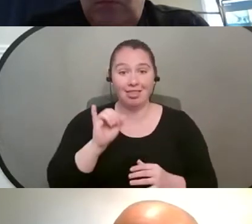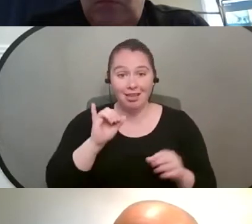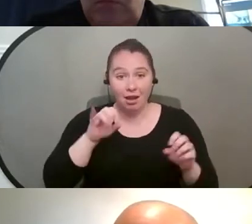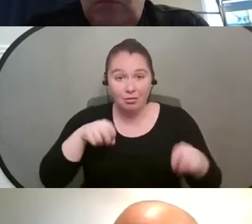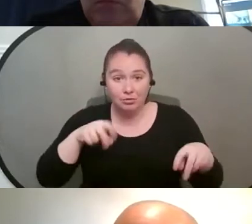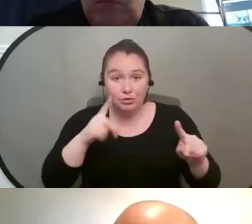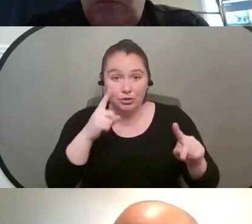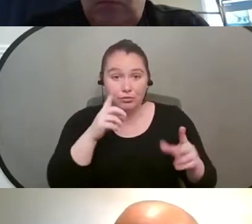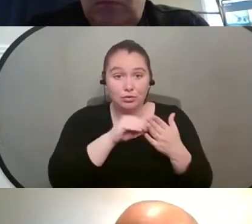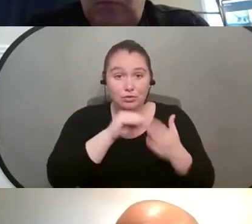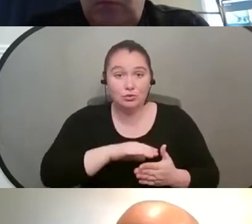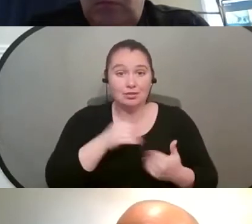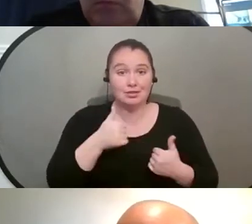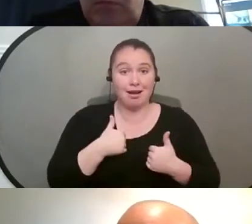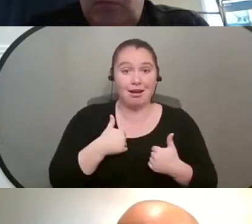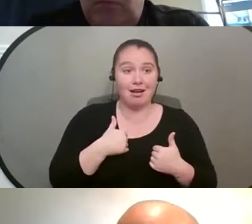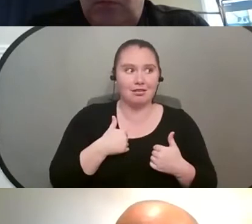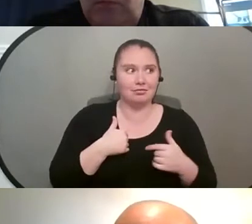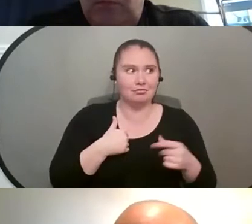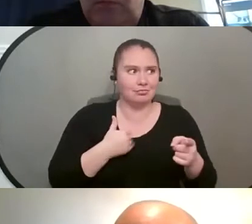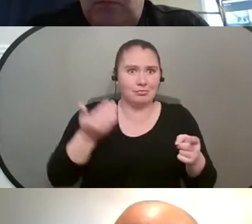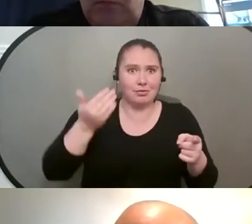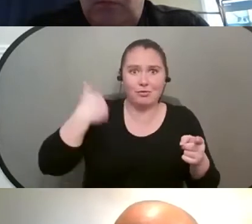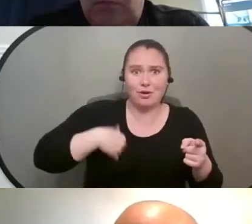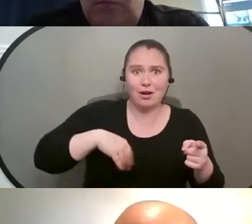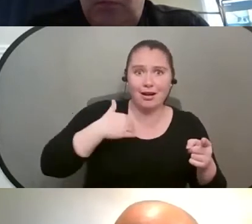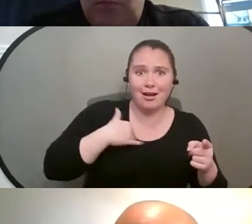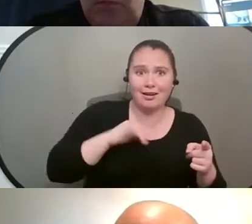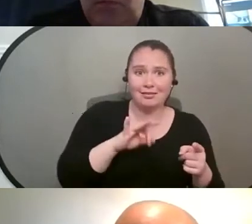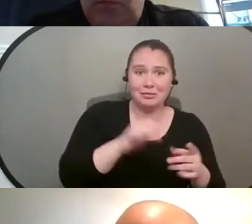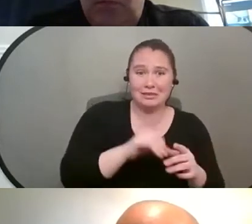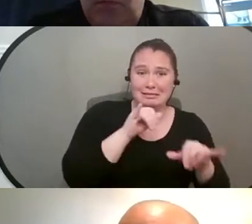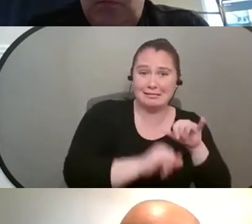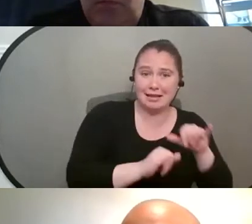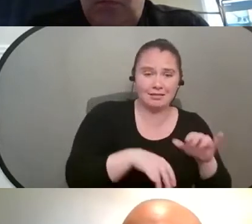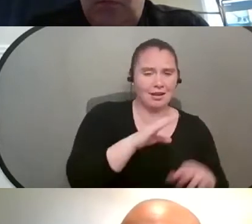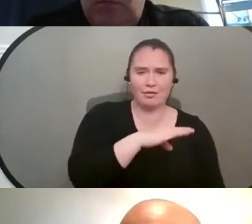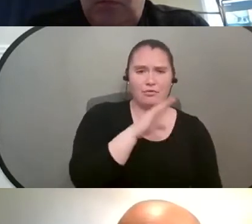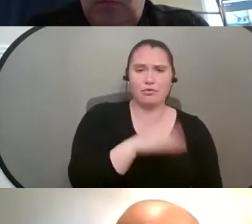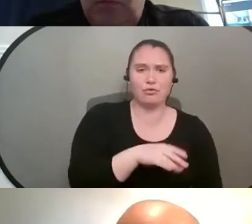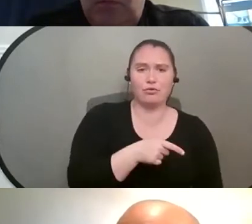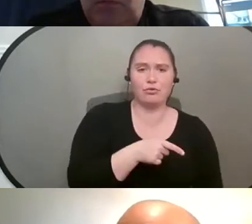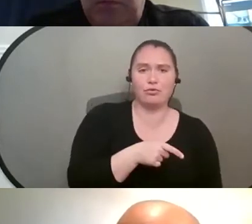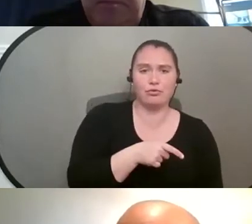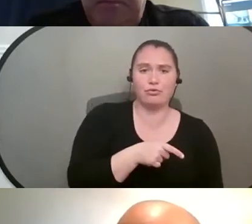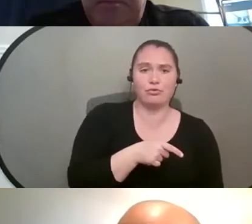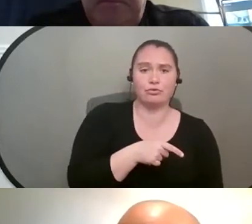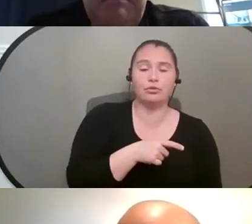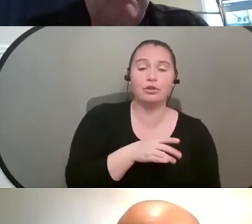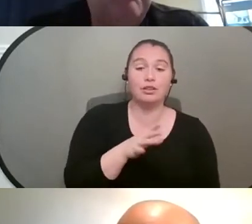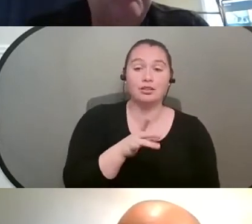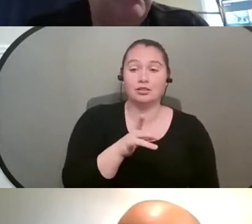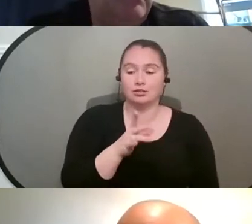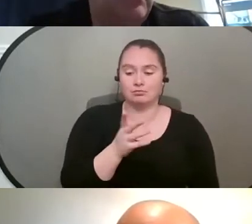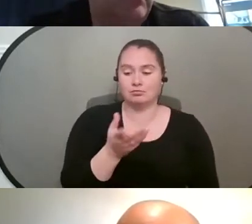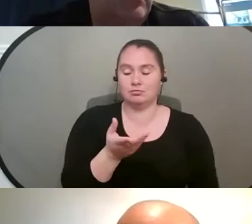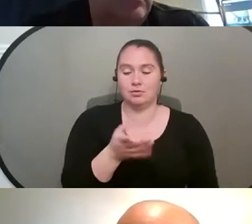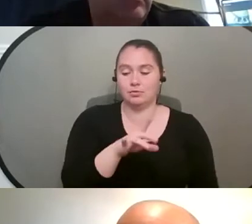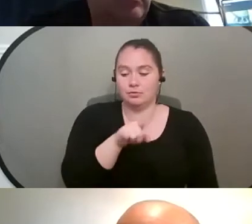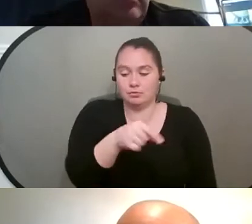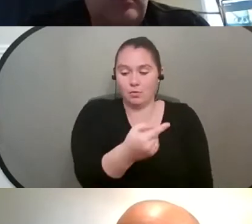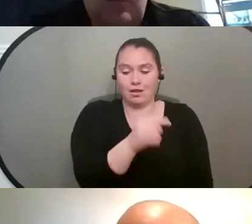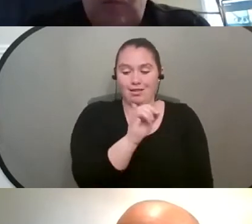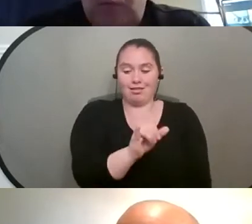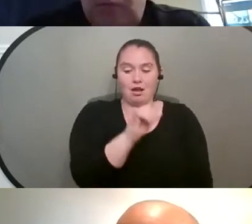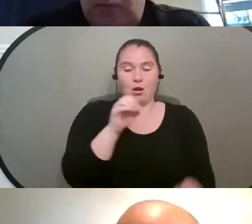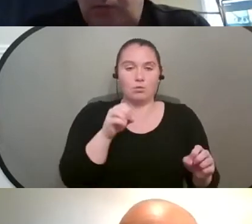students had, we would have never had if we would have stayed at AJ Moore. It's just the opportunities. Whenever you